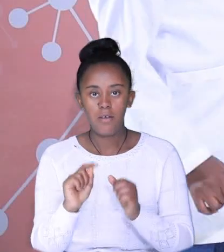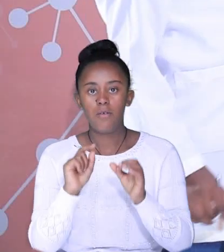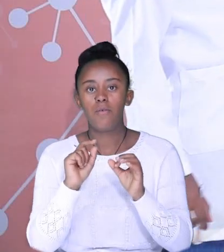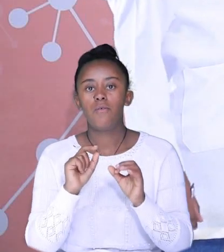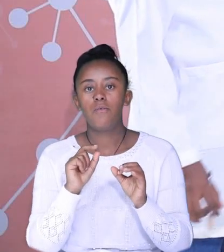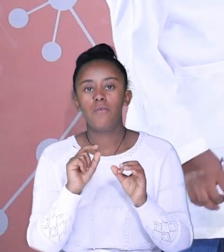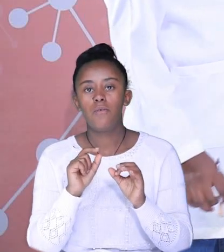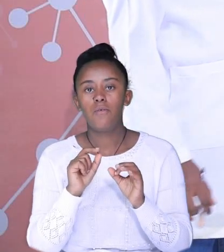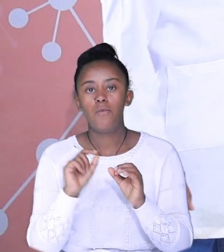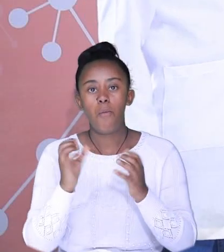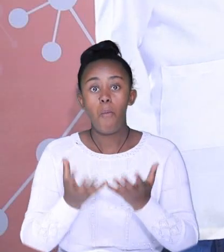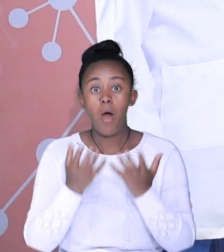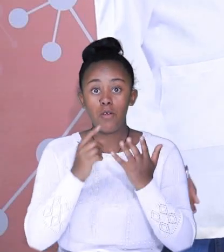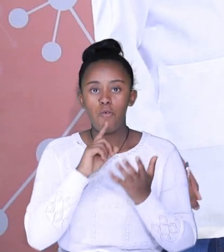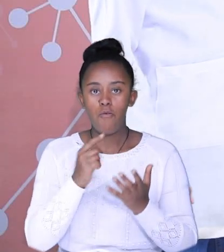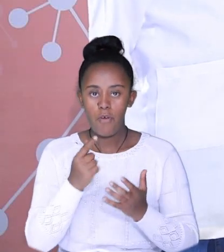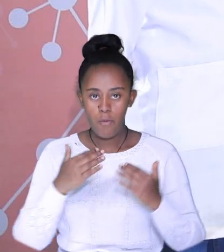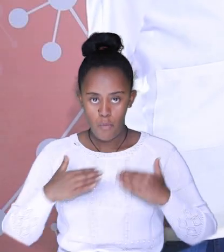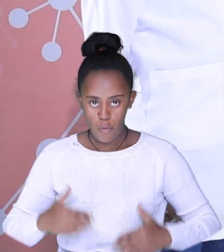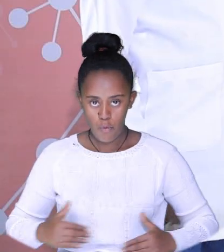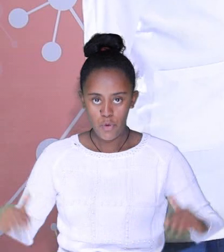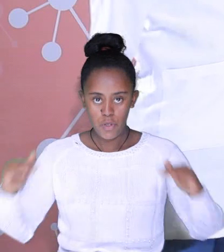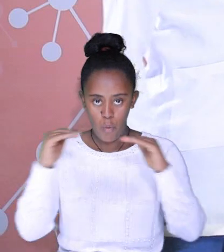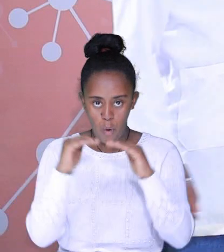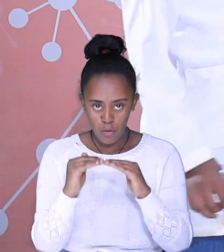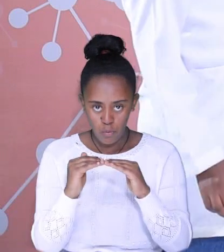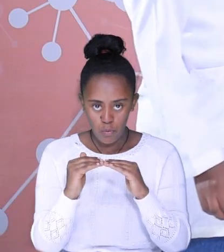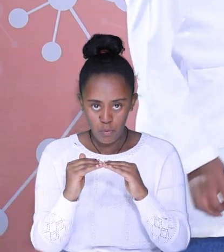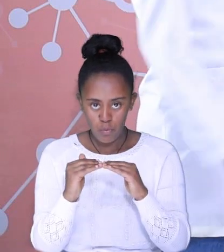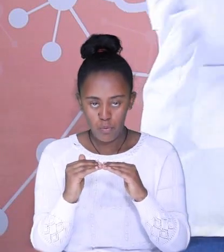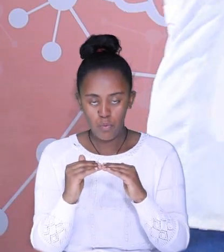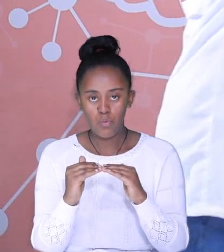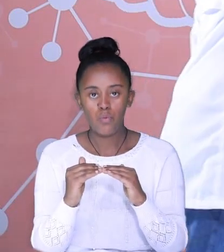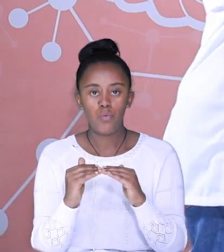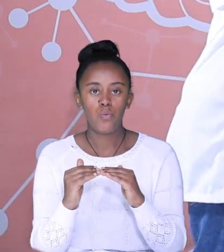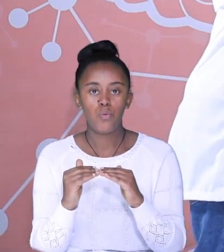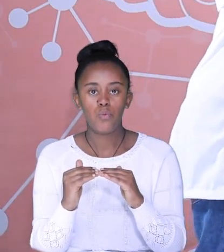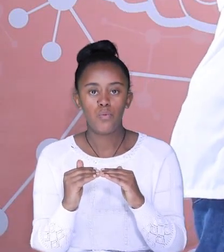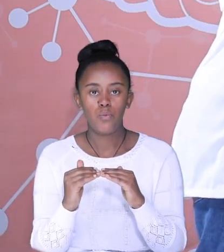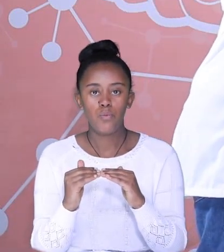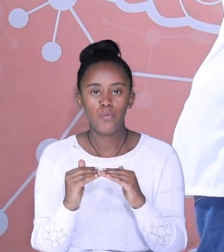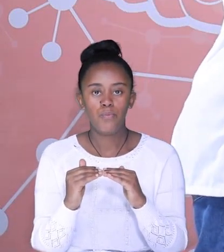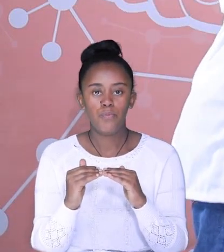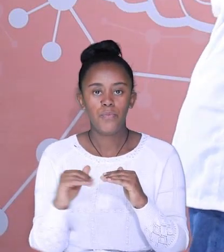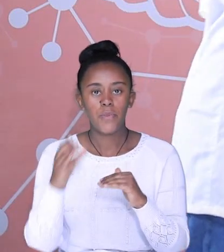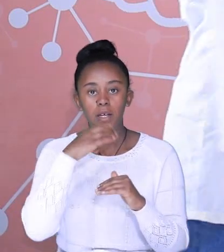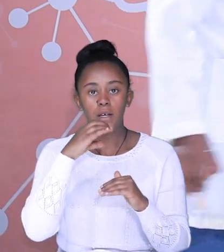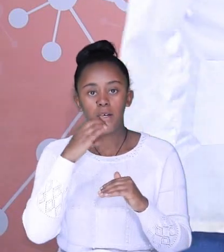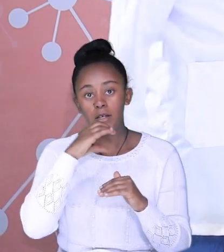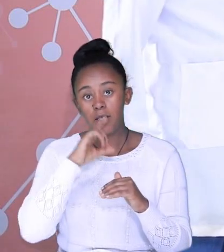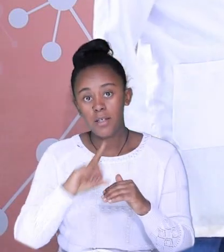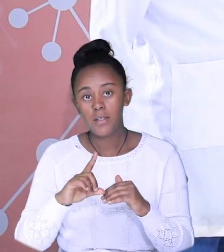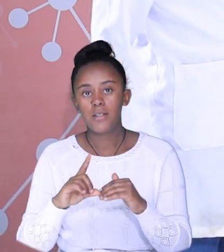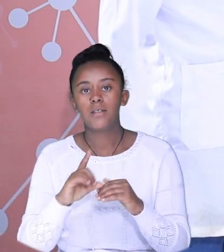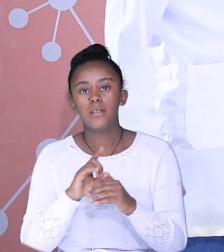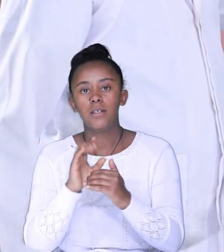And also mass of a body is equal to heat energy